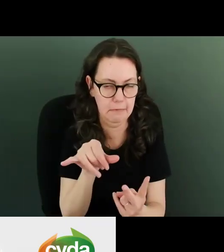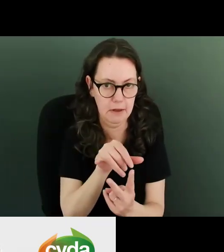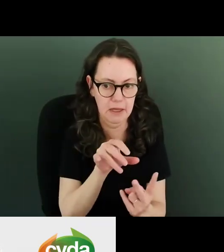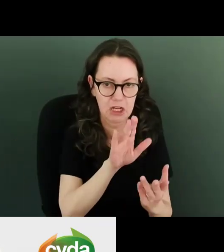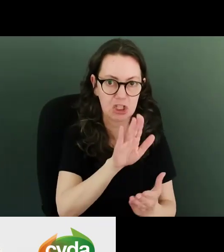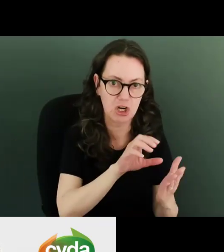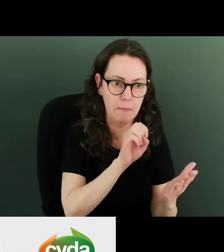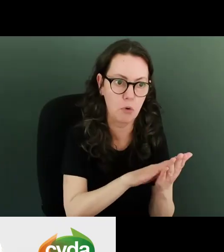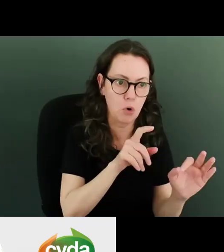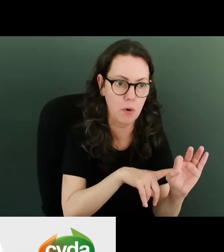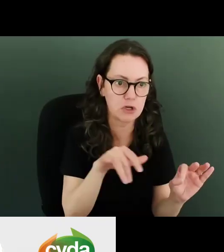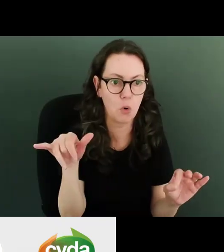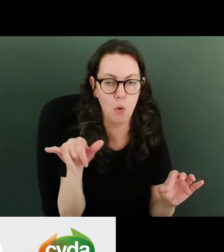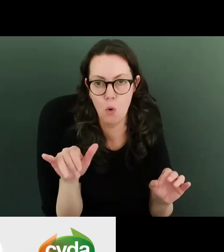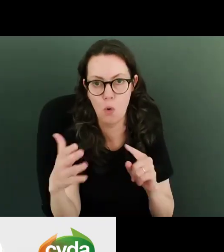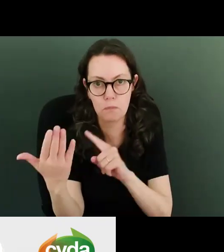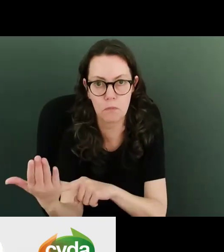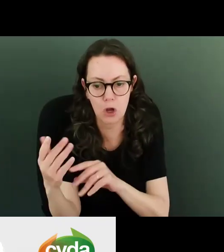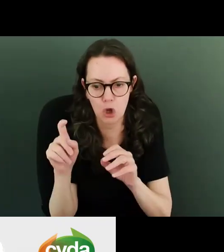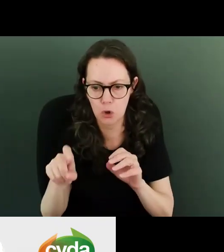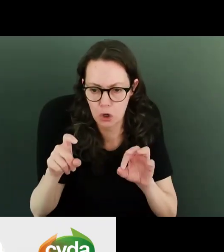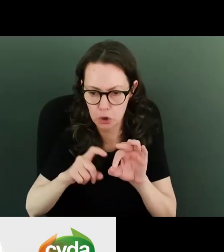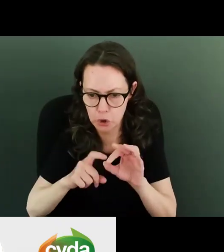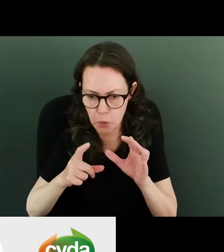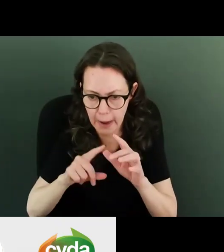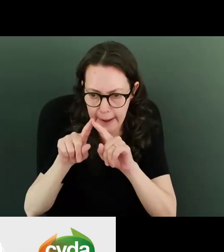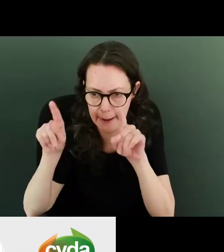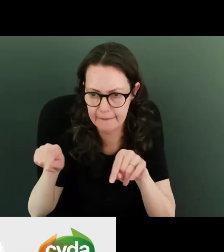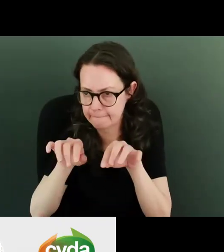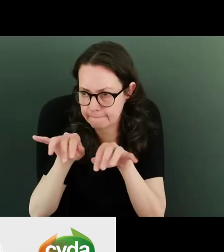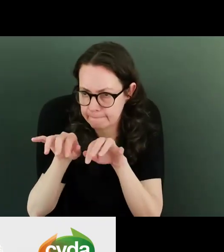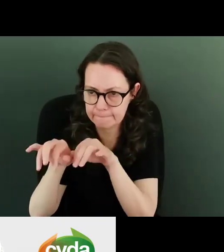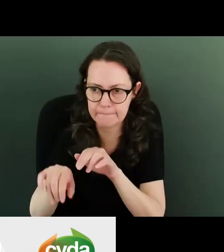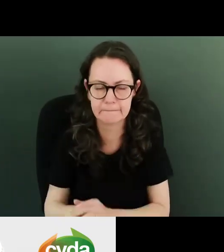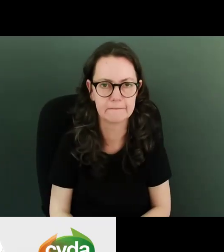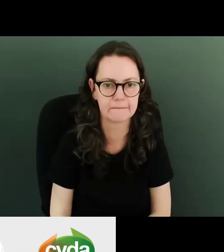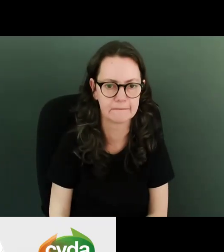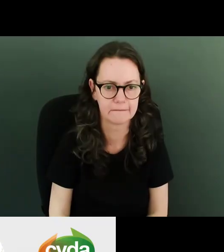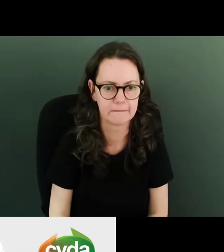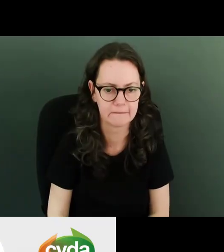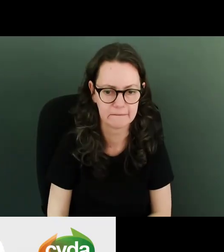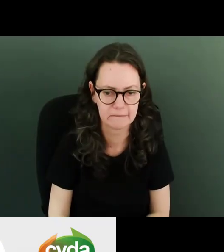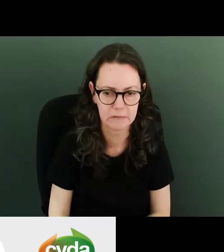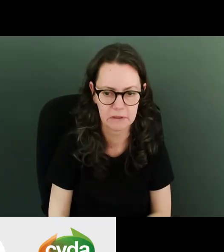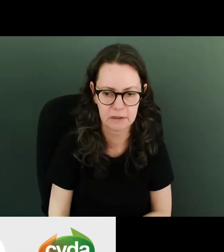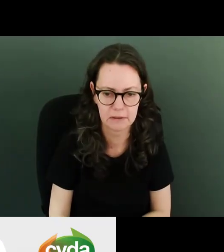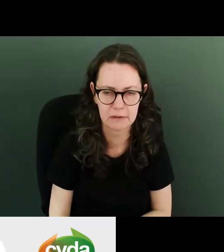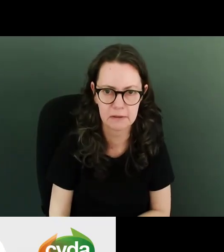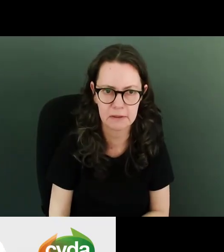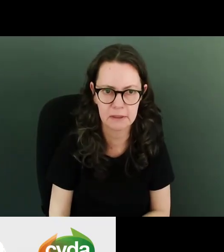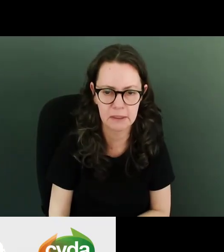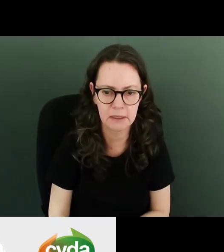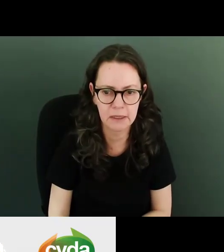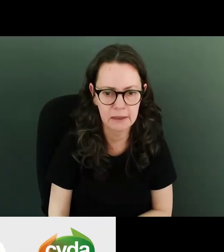chat, or you can also ask them in the Q&A function on Zoom, and we will get to